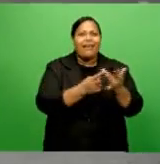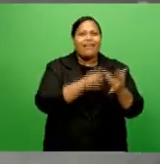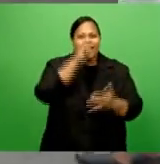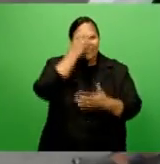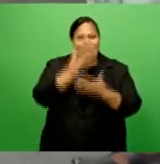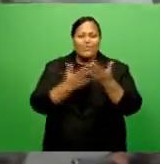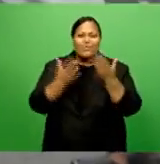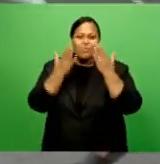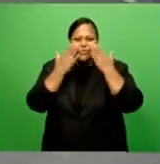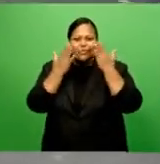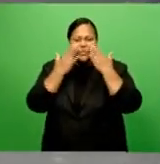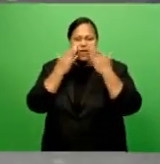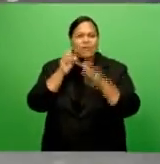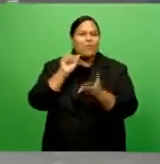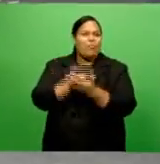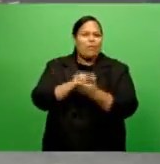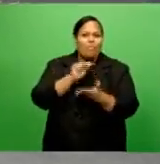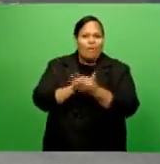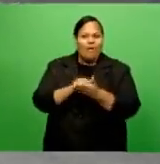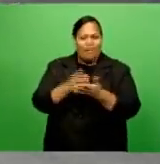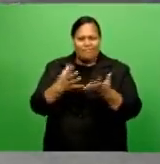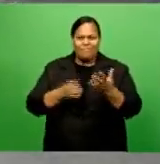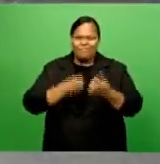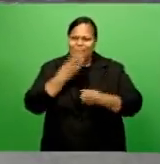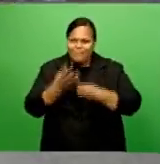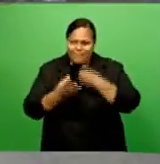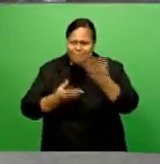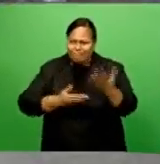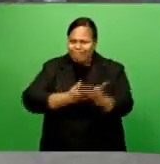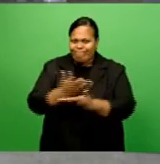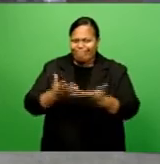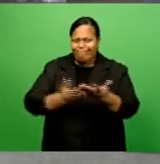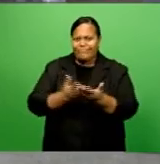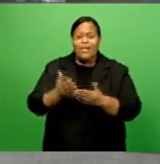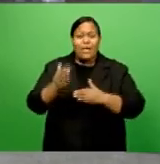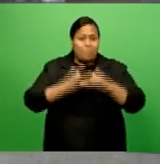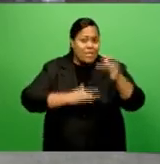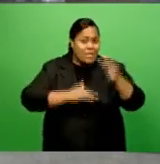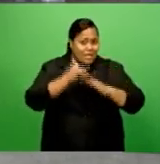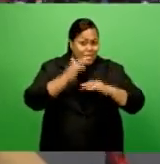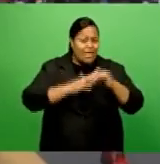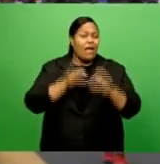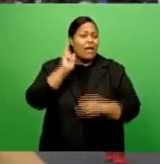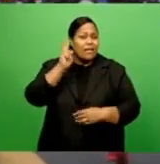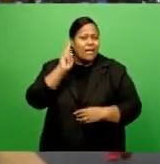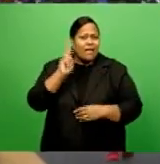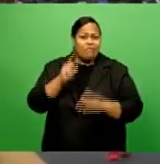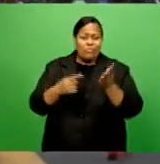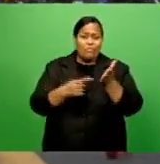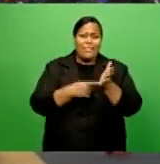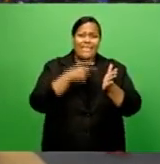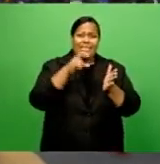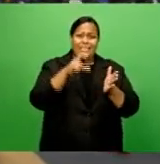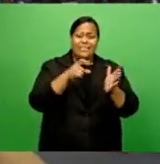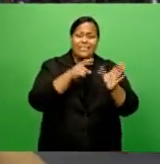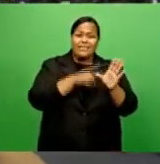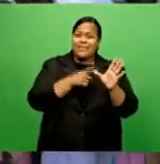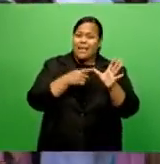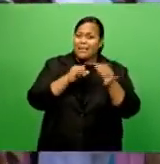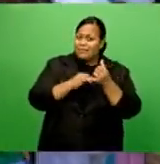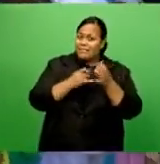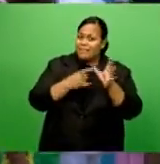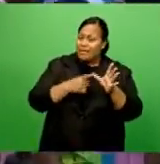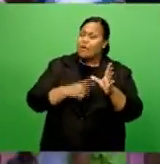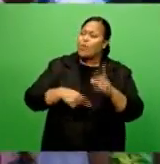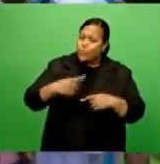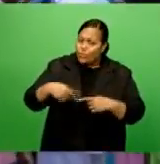appreciate constructive views. The ministry says, as rebuilding in the wake of tropical cyclone Yasa continues and the